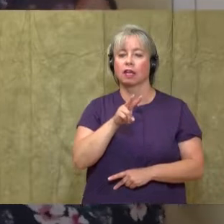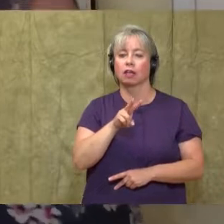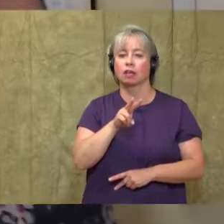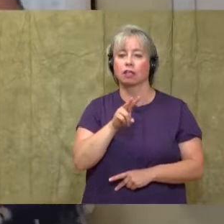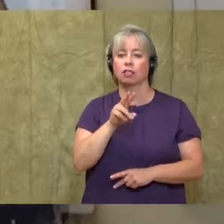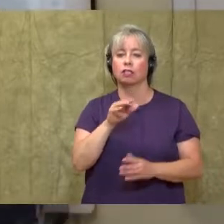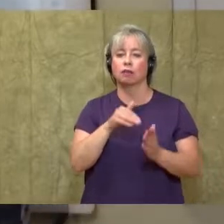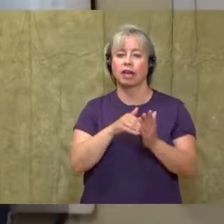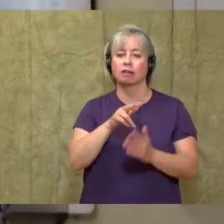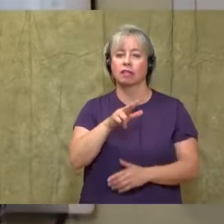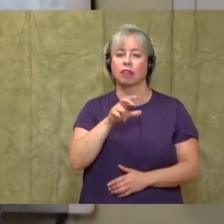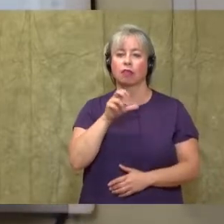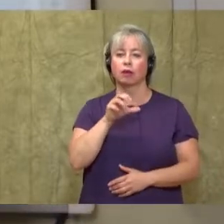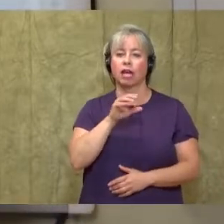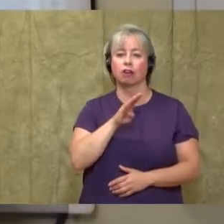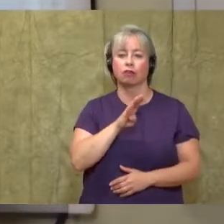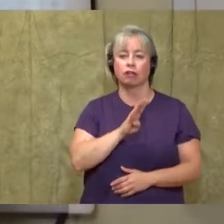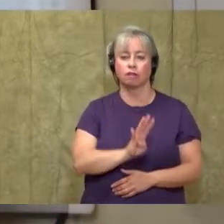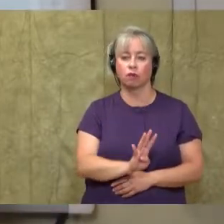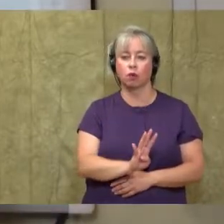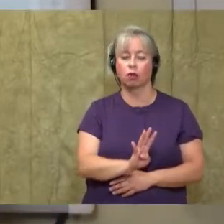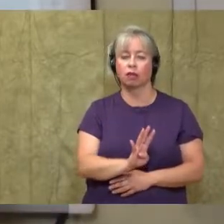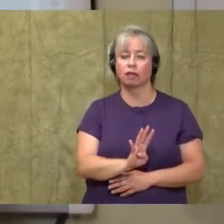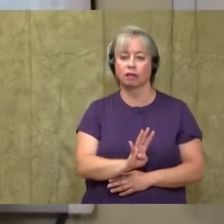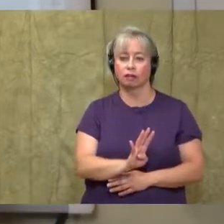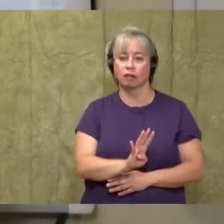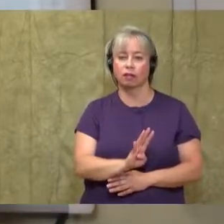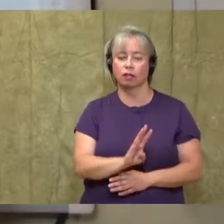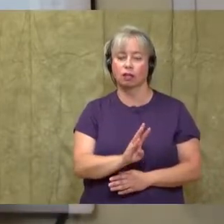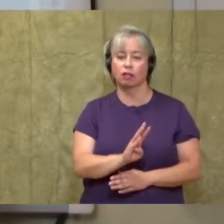2,304. So let's write that down right underneath